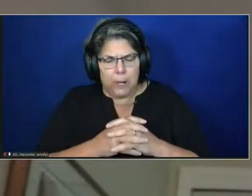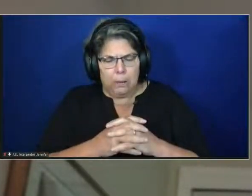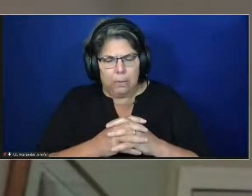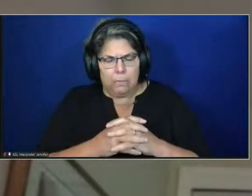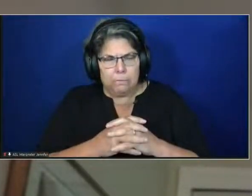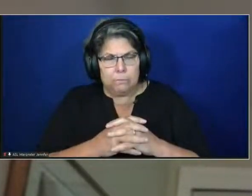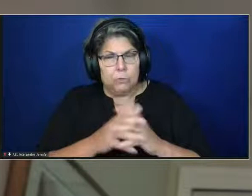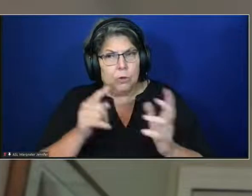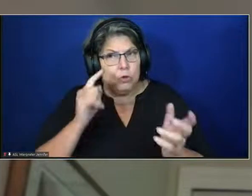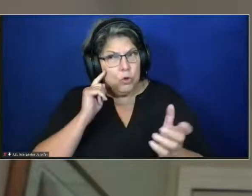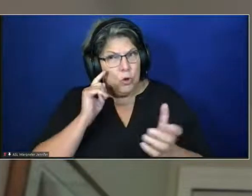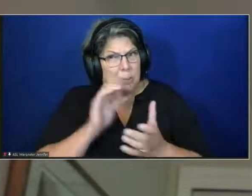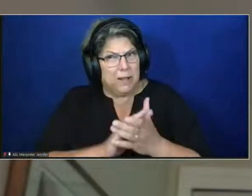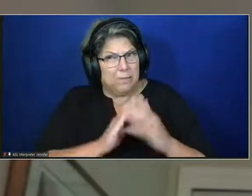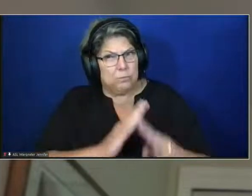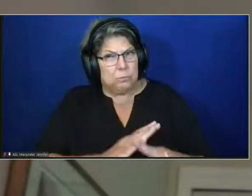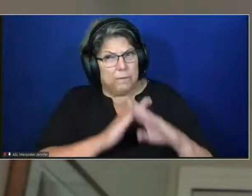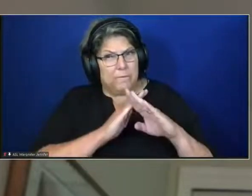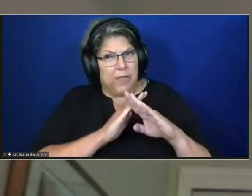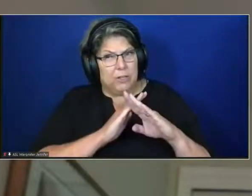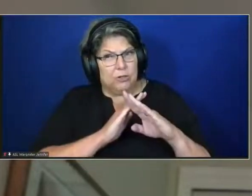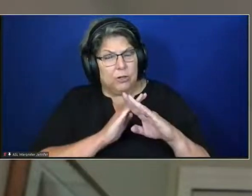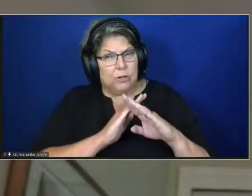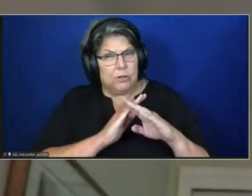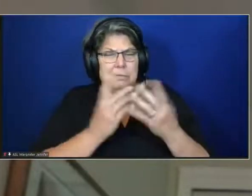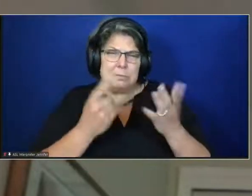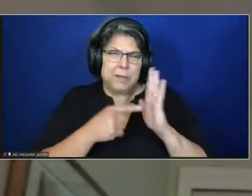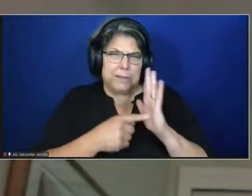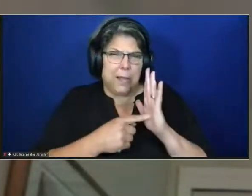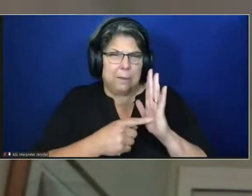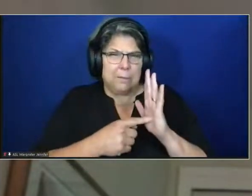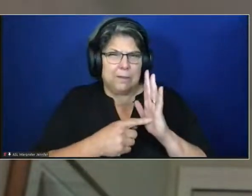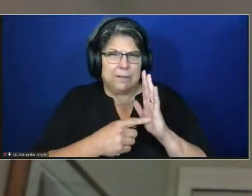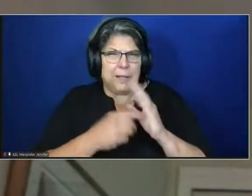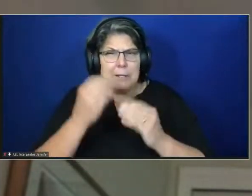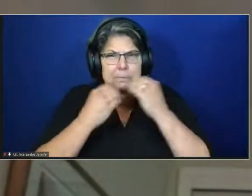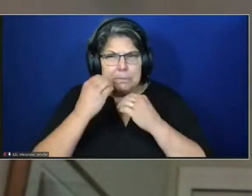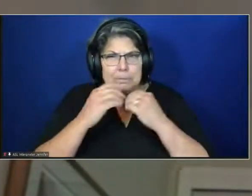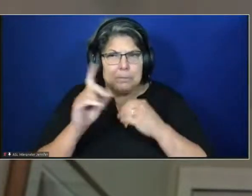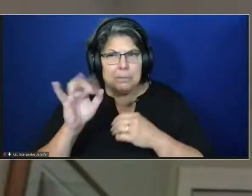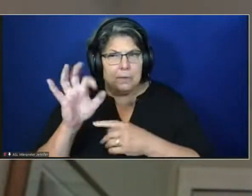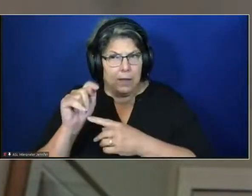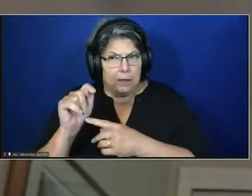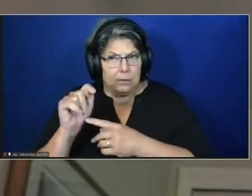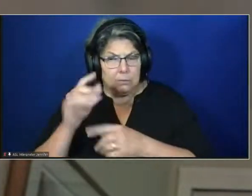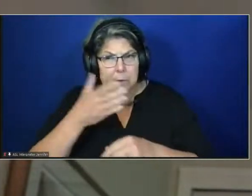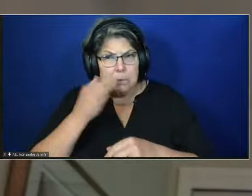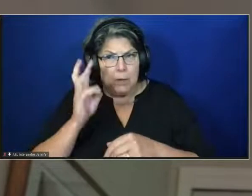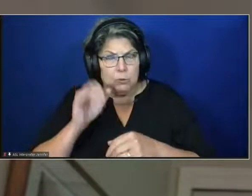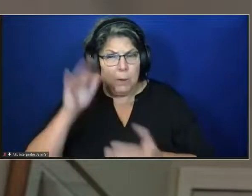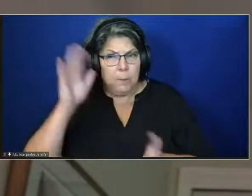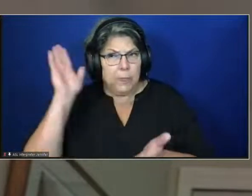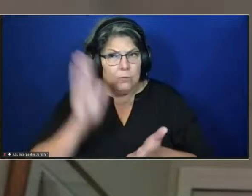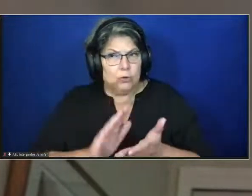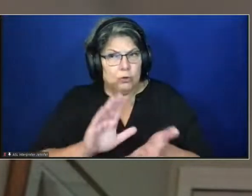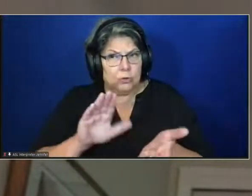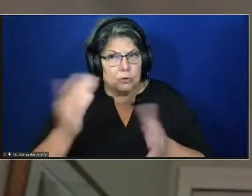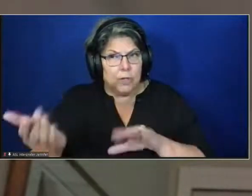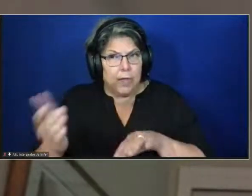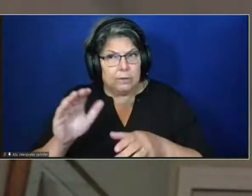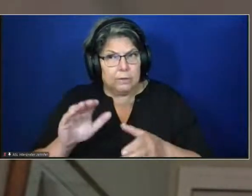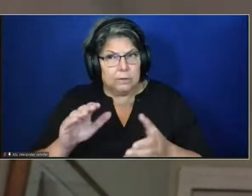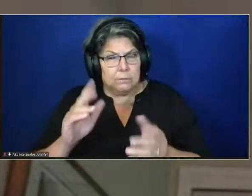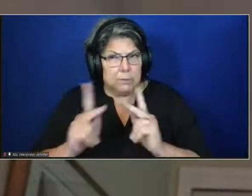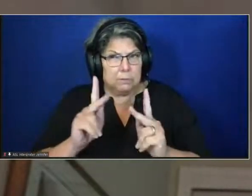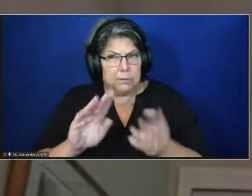Do you believe prevention, and the example given here is diet, is the best way to reduce deaths? So maybe to